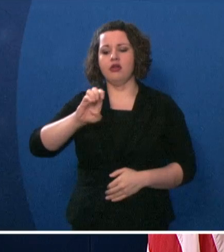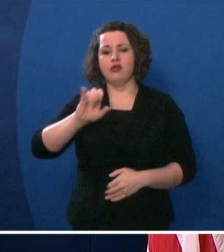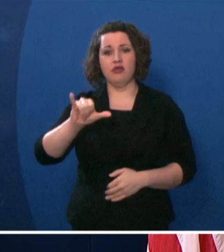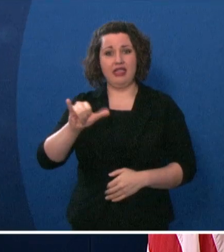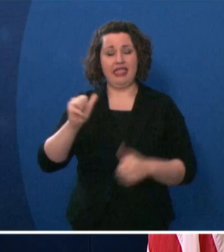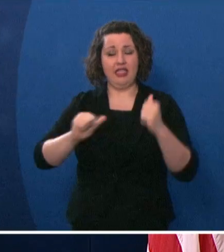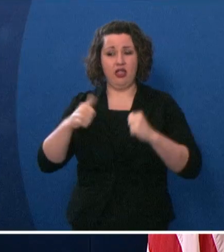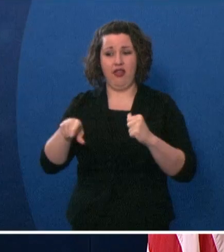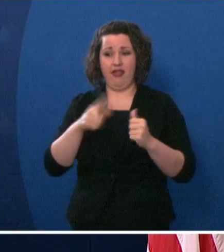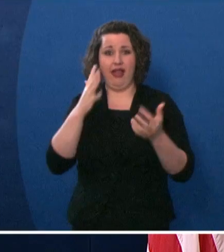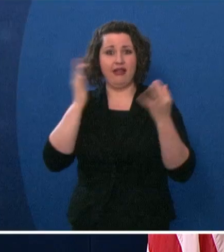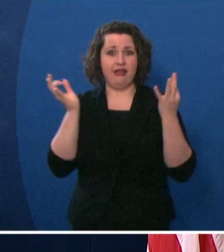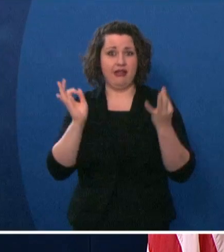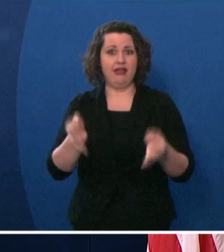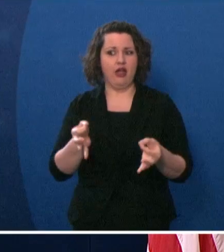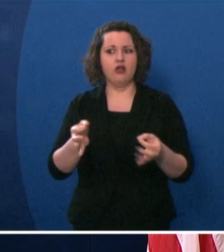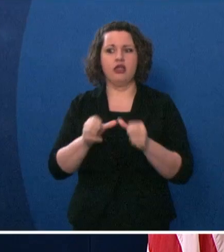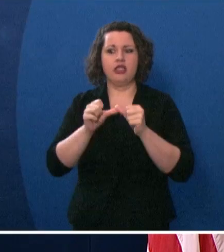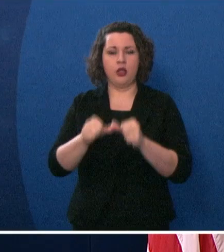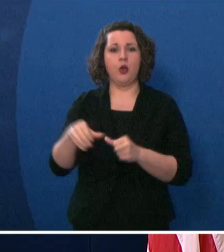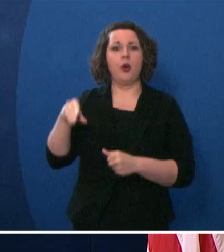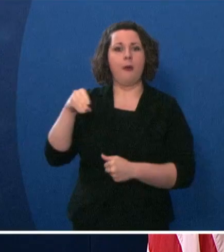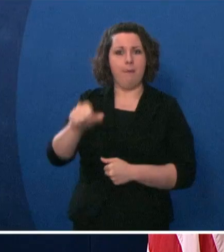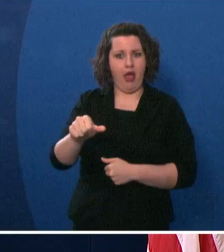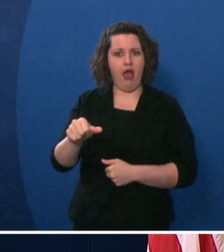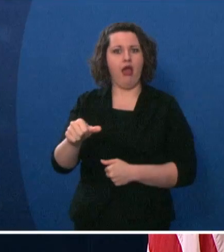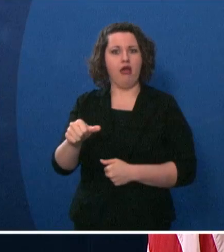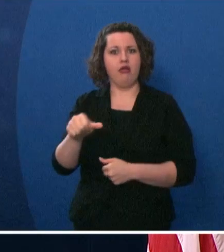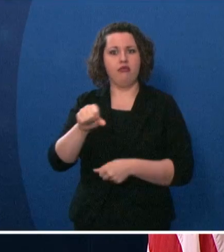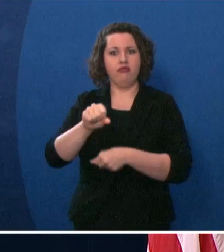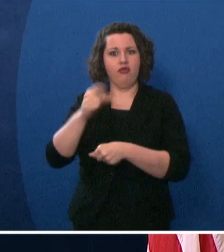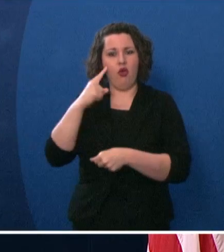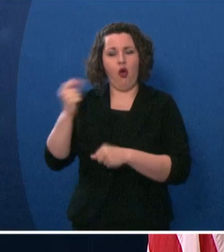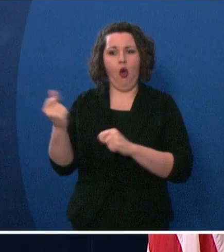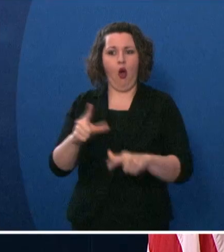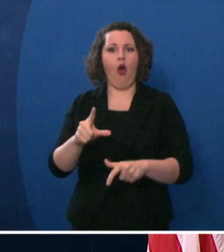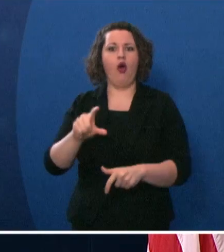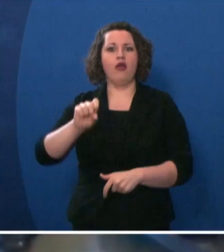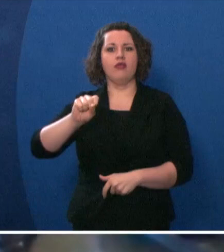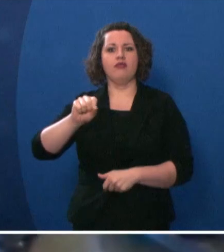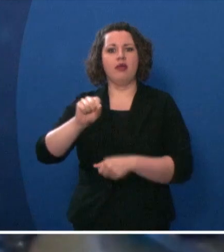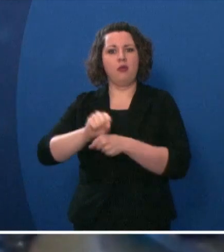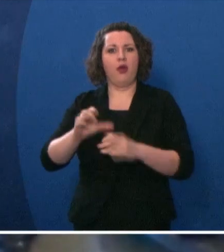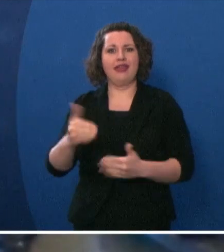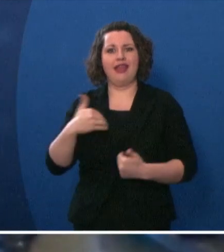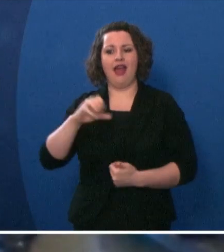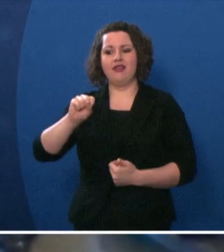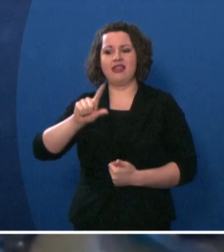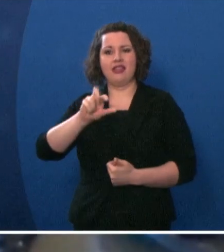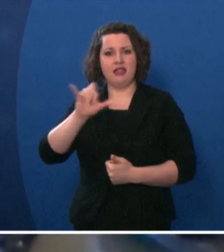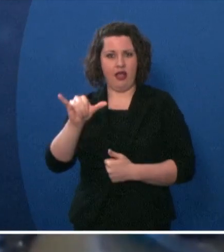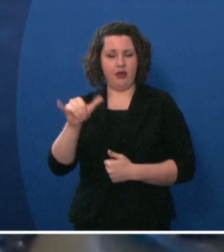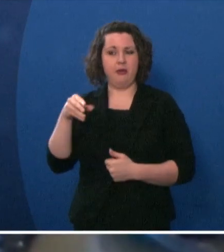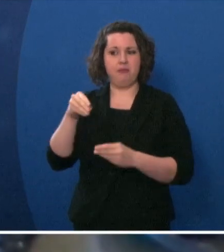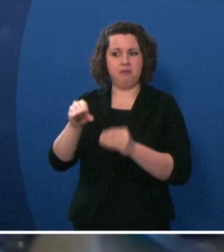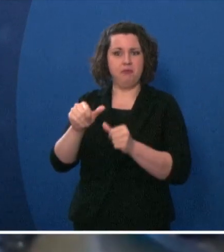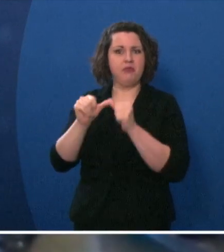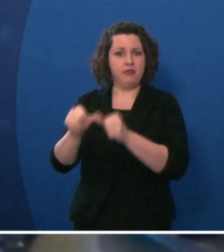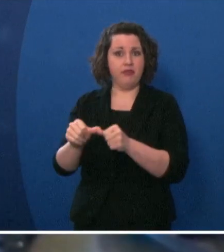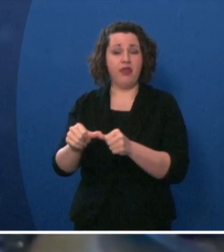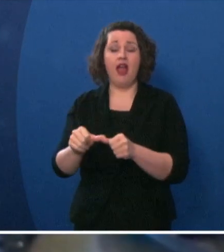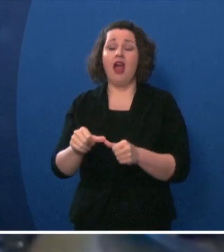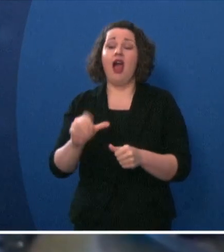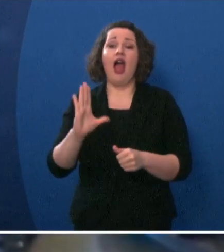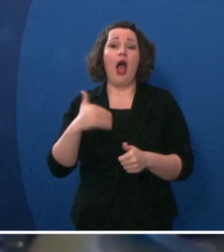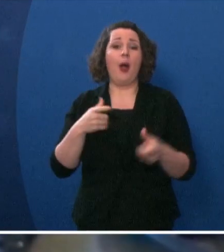decision to continue paying and providing full benefits to all our salaried employees. For the first few weeks, our management teams were thoroughly cleaning